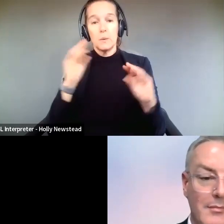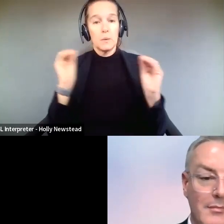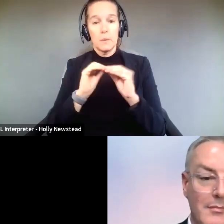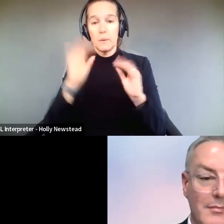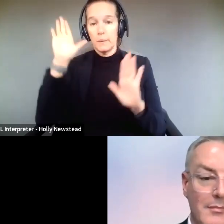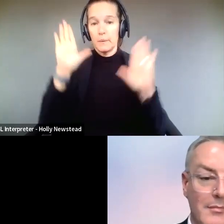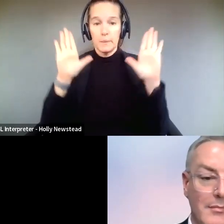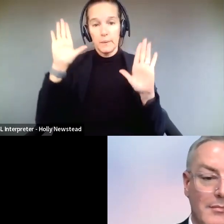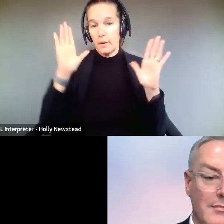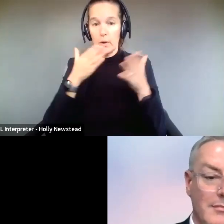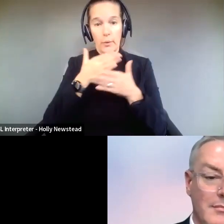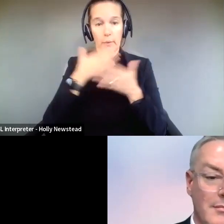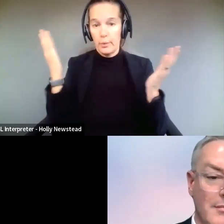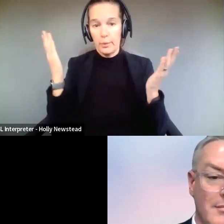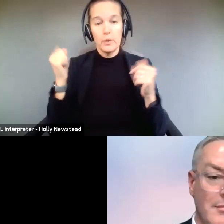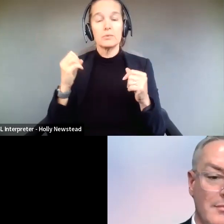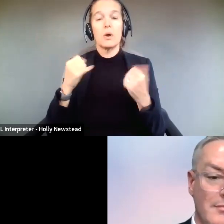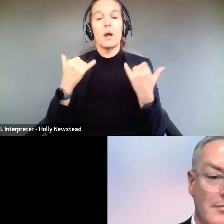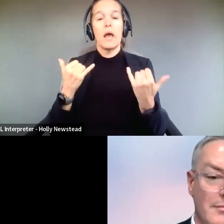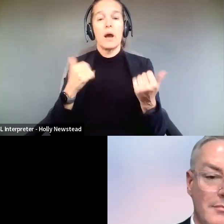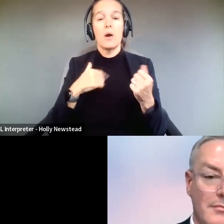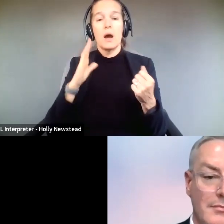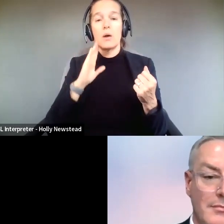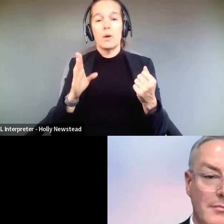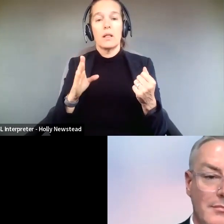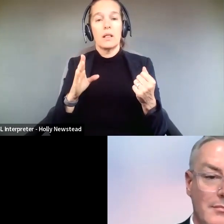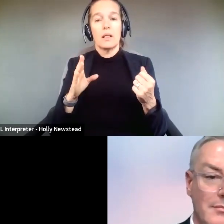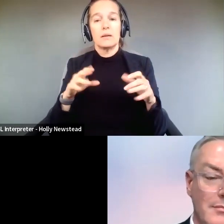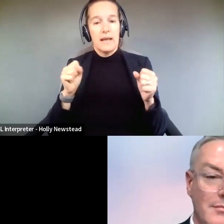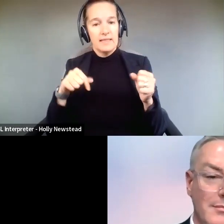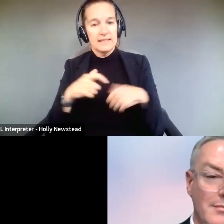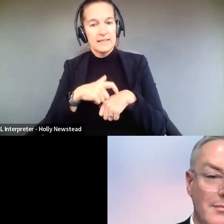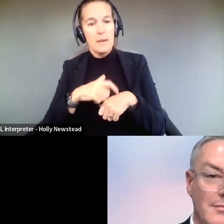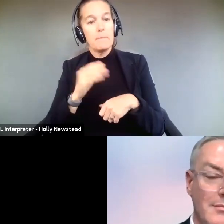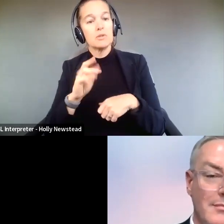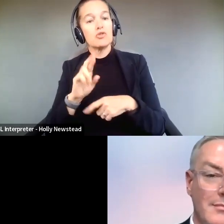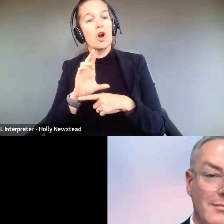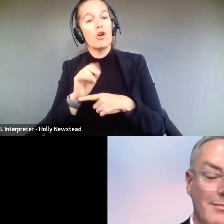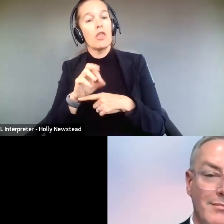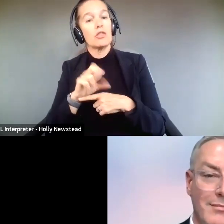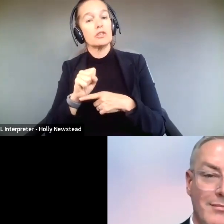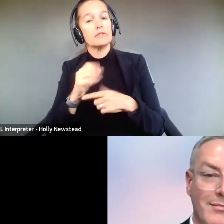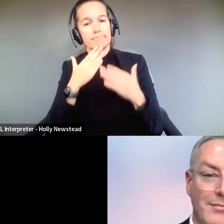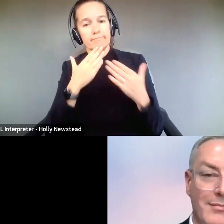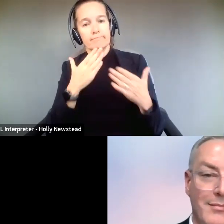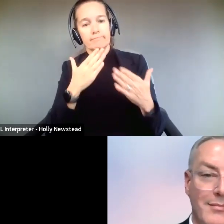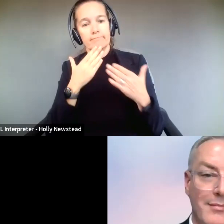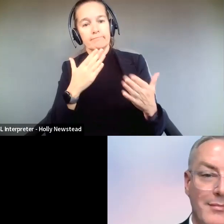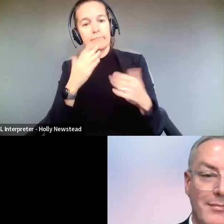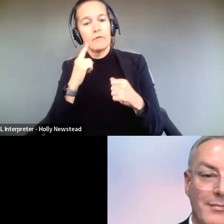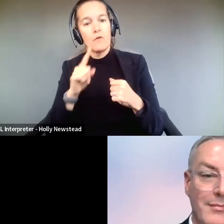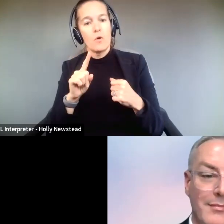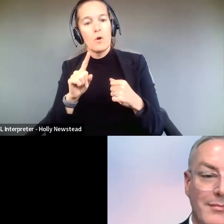been raised. And so let me take this opportunity, Mr. Carruthers, I want to express my gratitude to you for